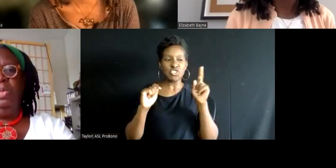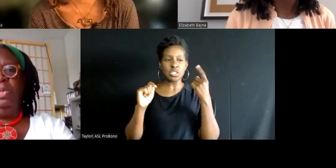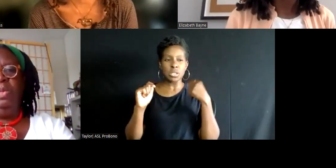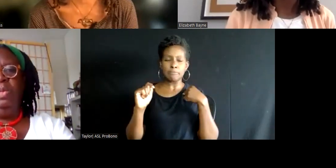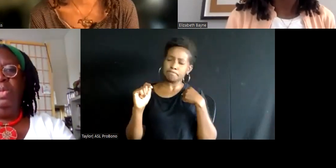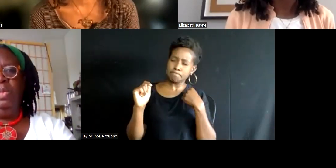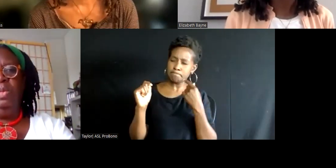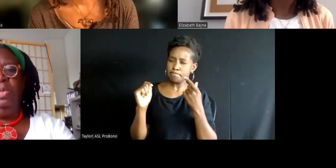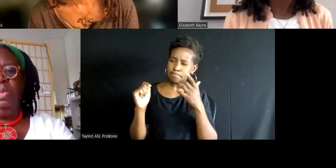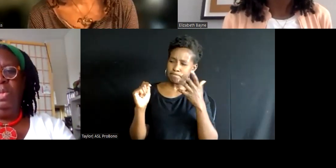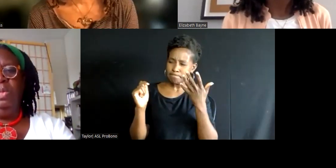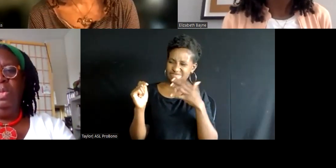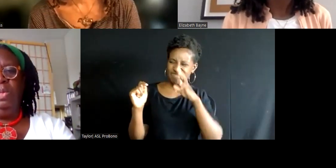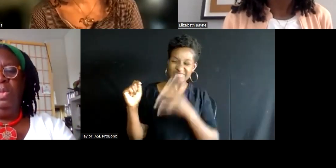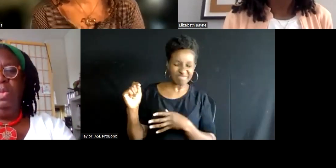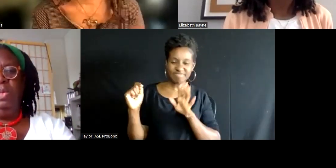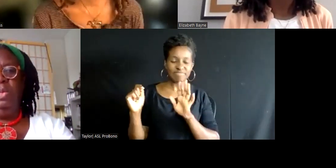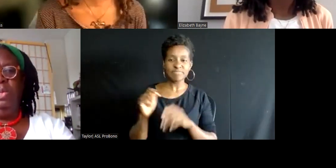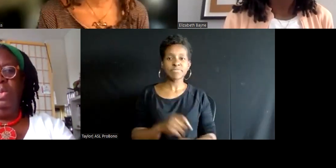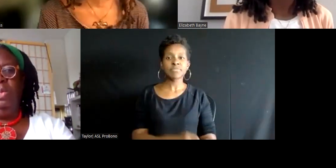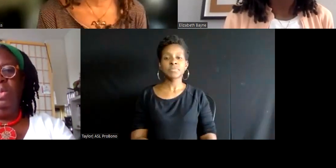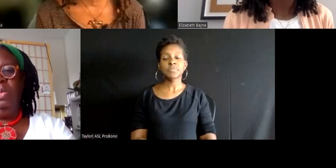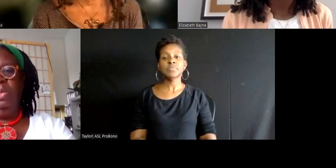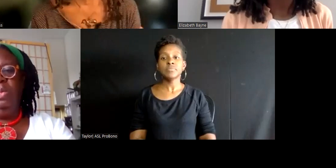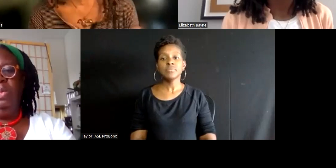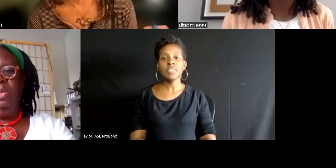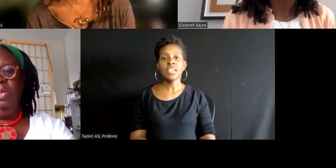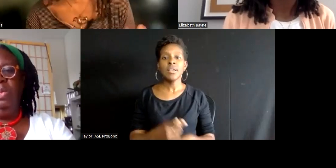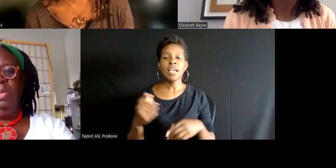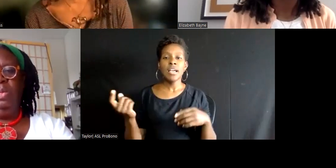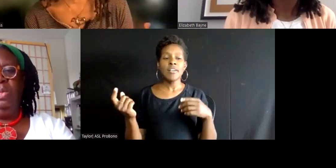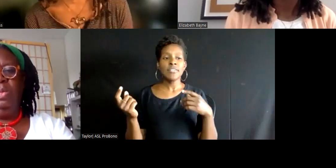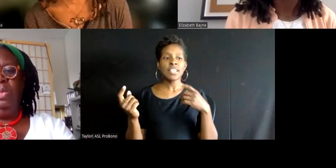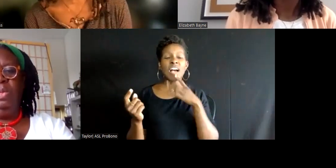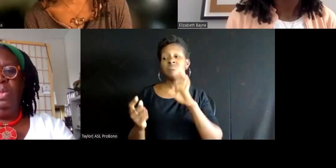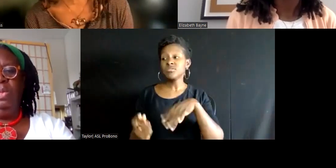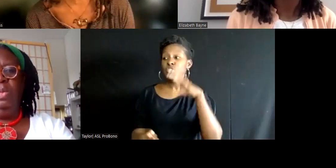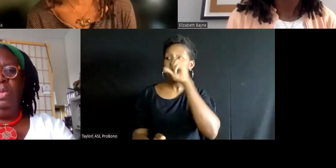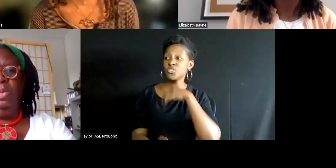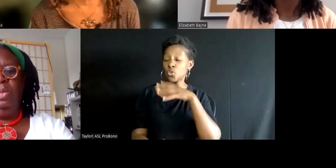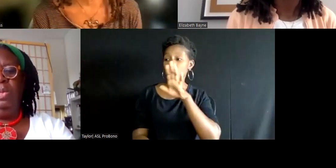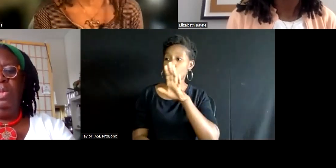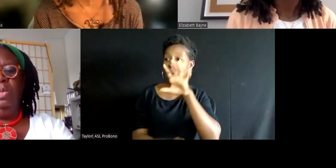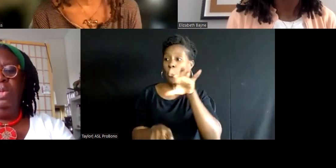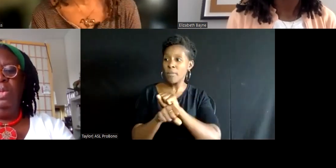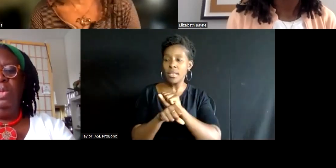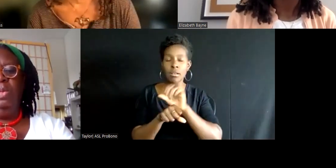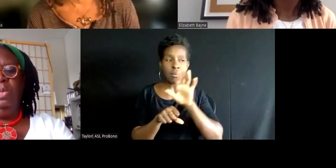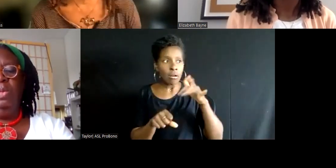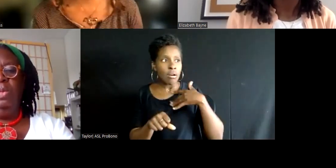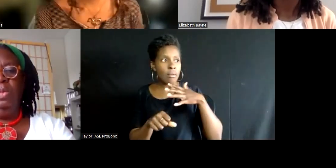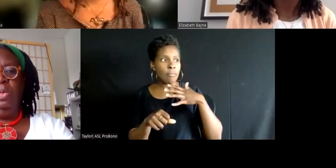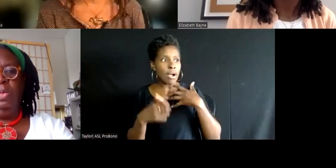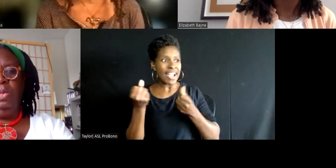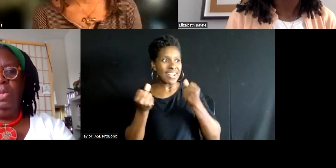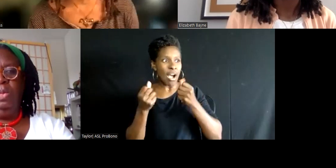piggyback. looking at, you missed your appointment. Well, I missed my appointment because my car broke down, or I didn't have gas money, or there was no